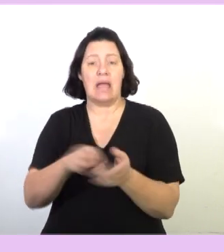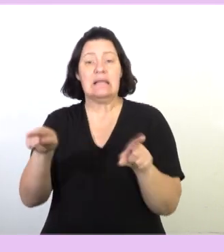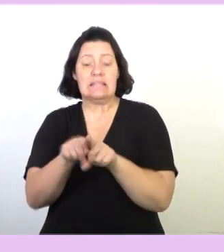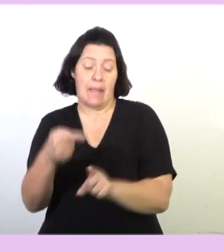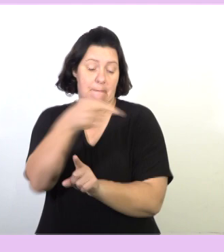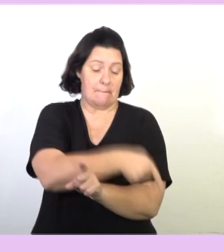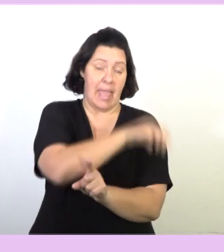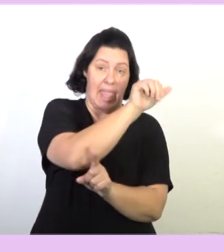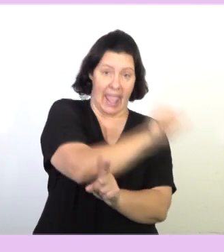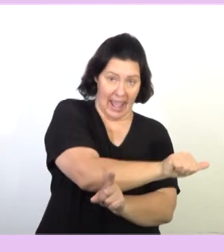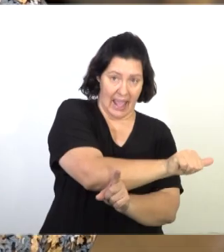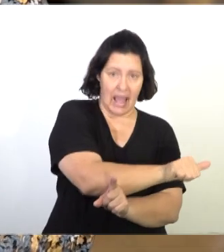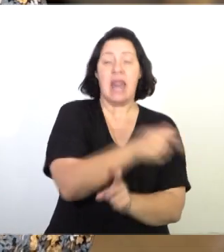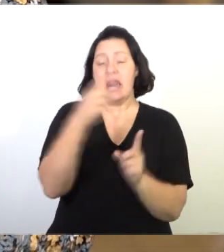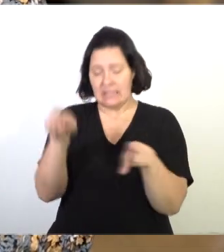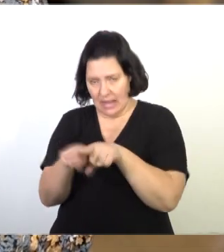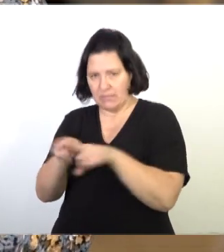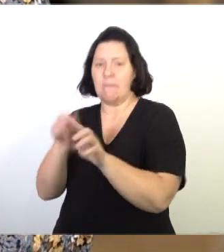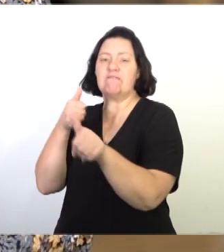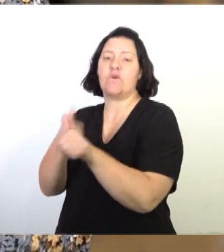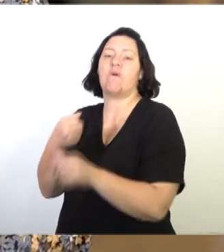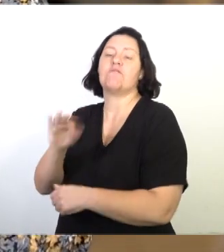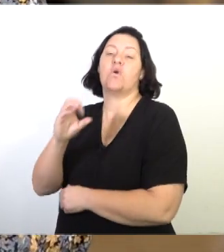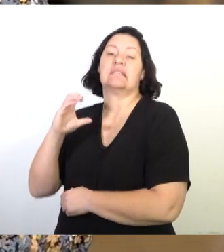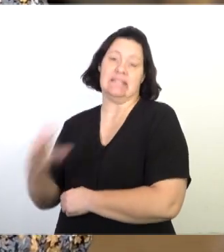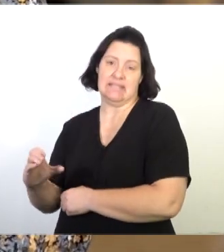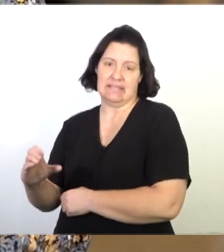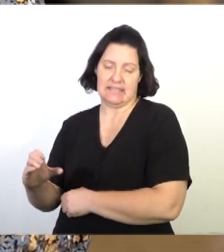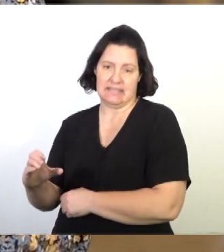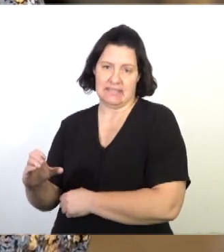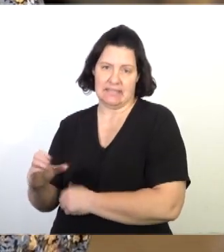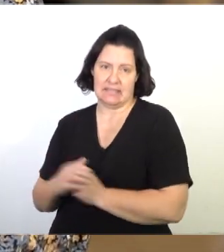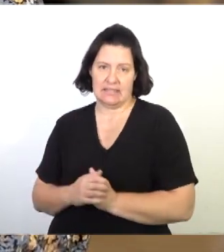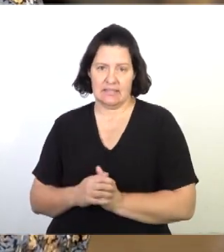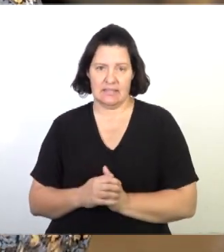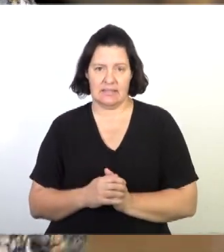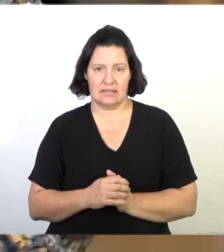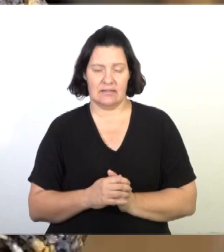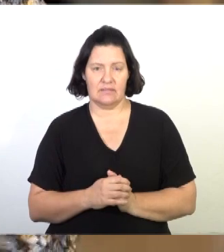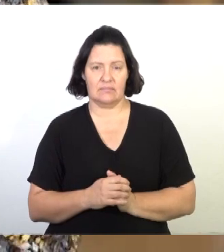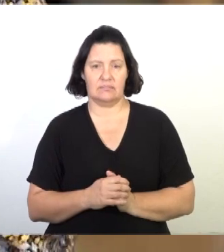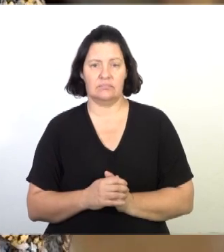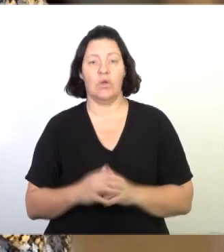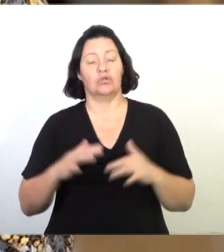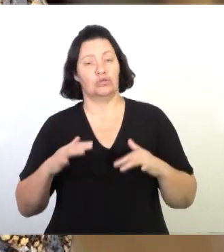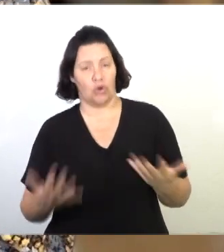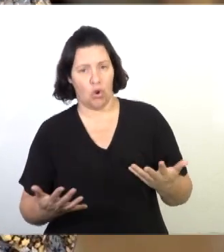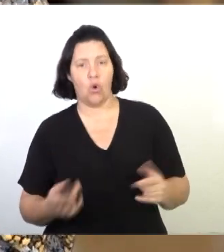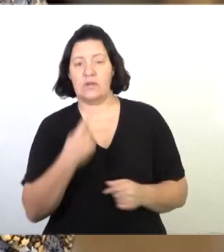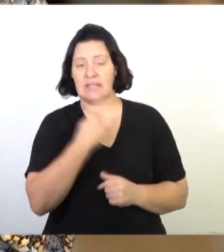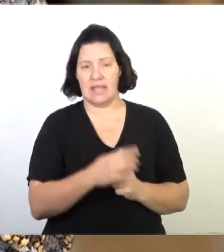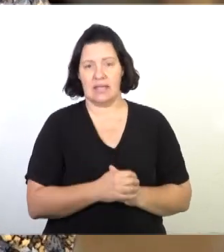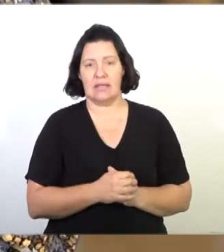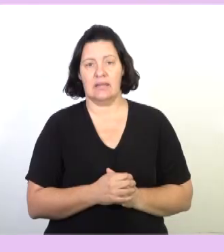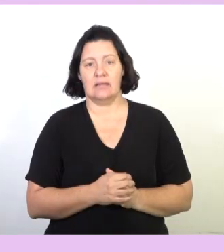method that we applied when we were looking for A, that method will still apply when we calculate the value of C. So we